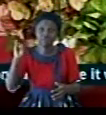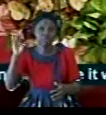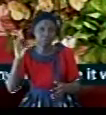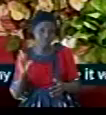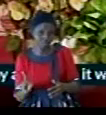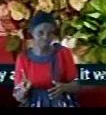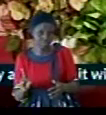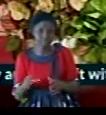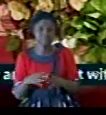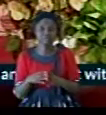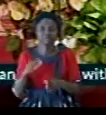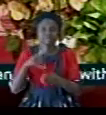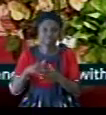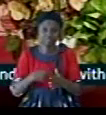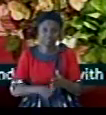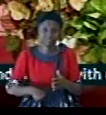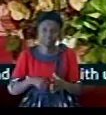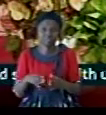drugs even